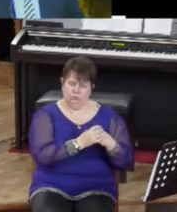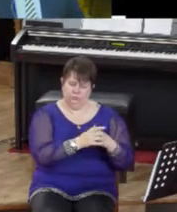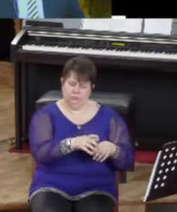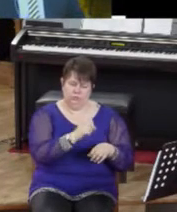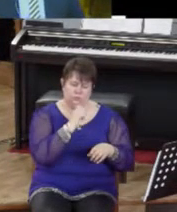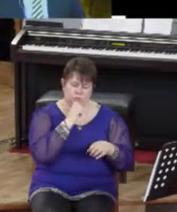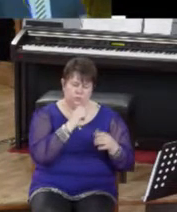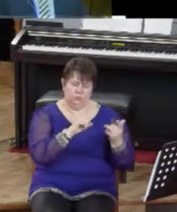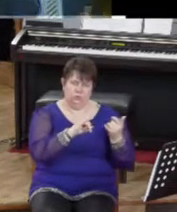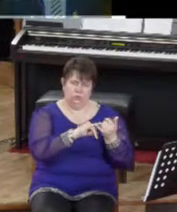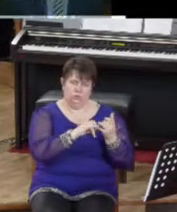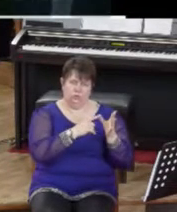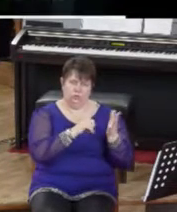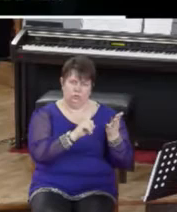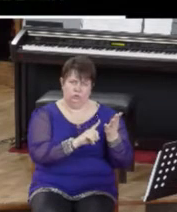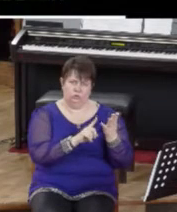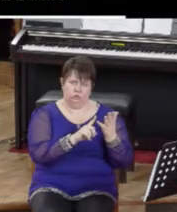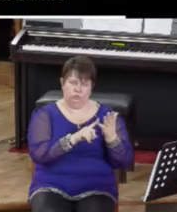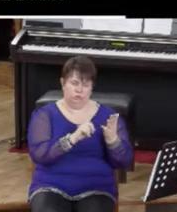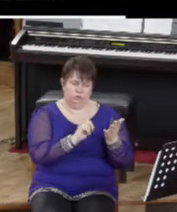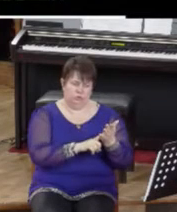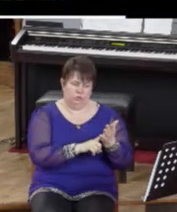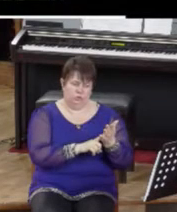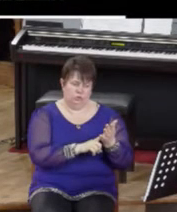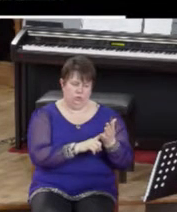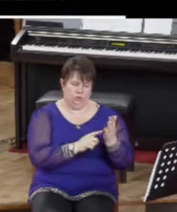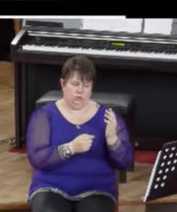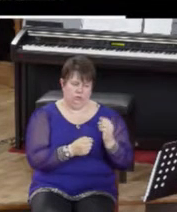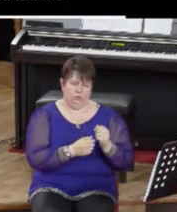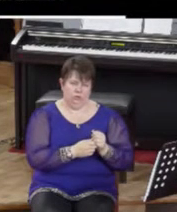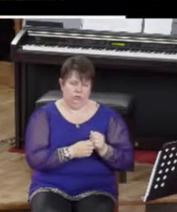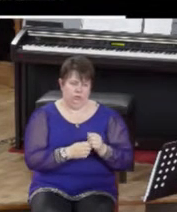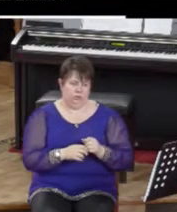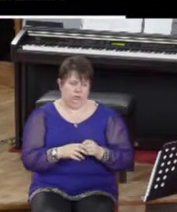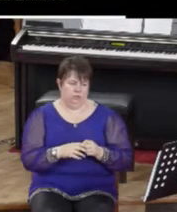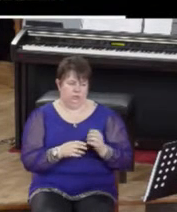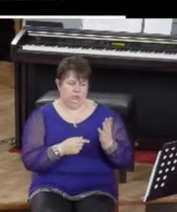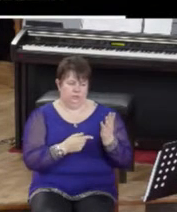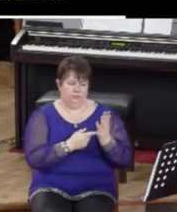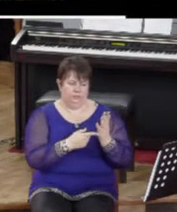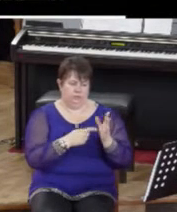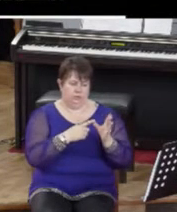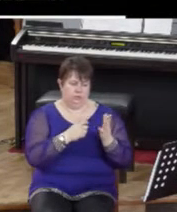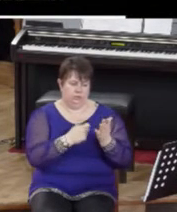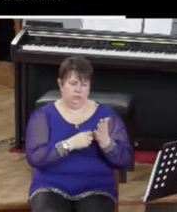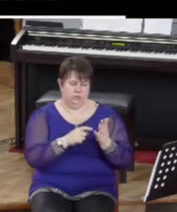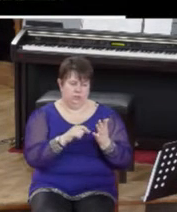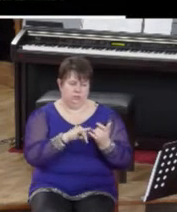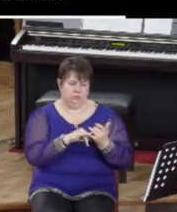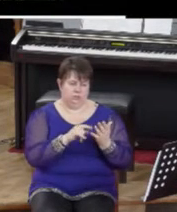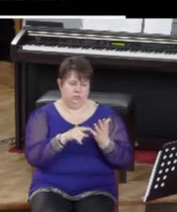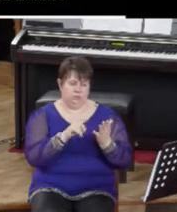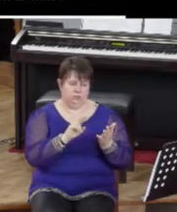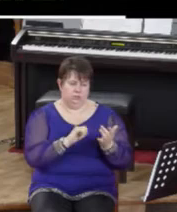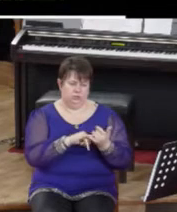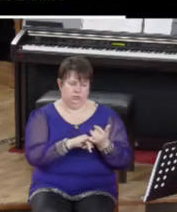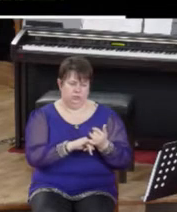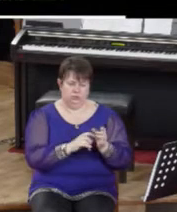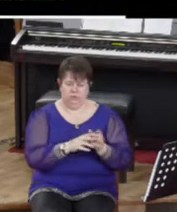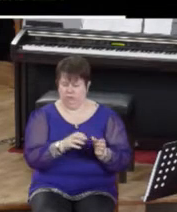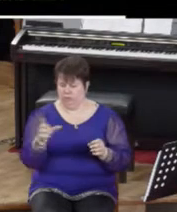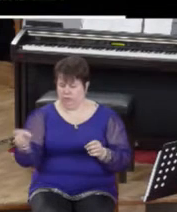Saul of Tarsus, who became Paul, the writer of this letter, belonged. And the Sadducees were a separate group